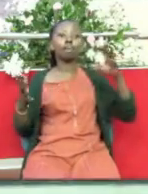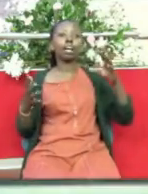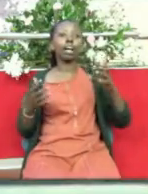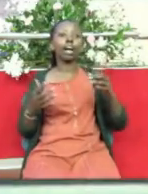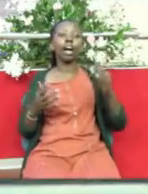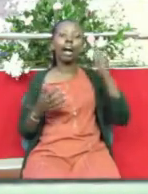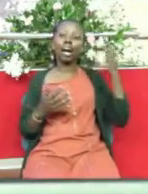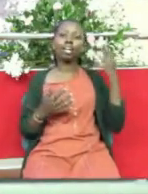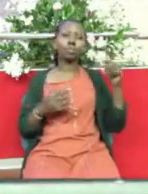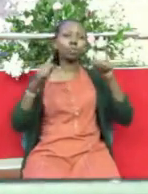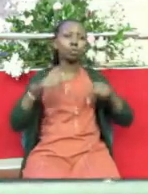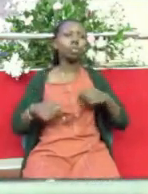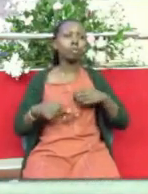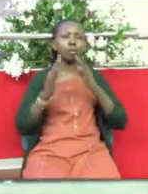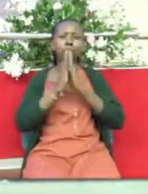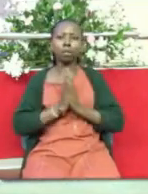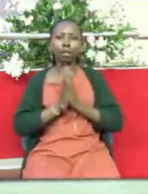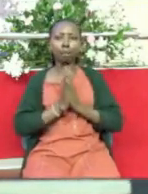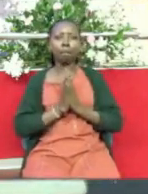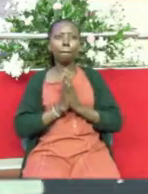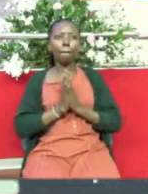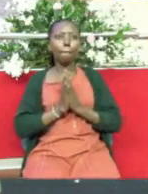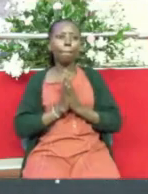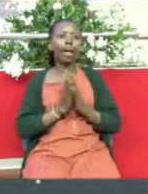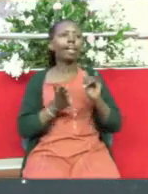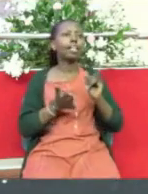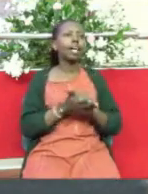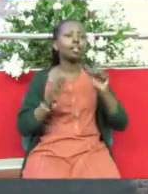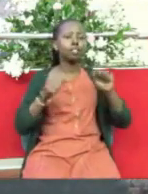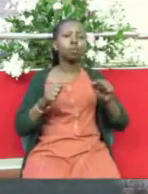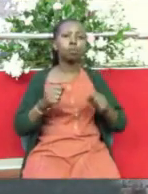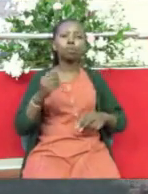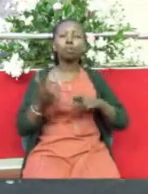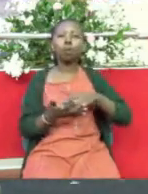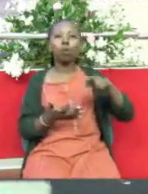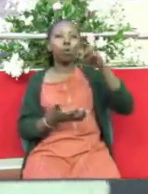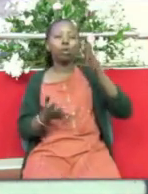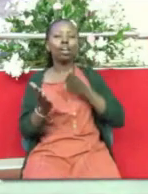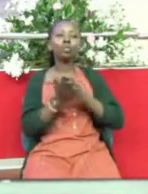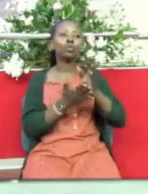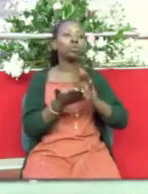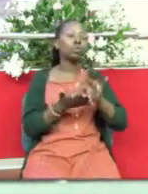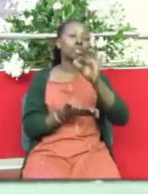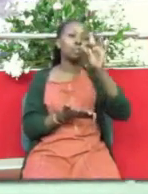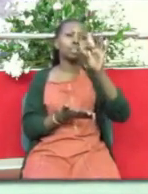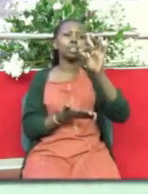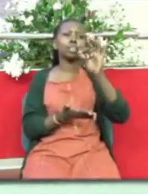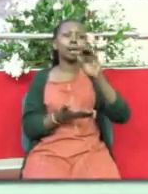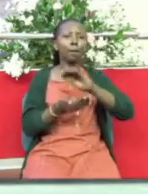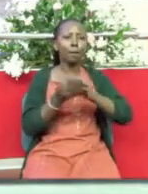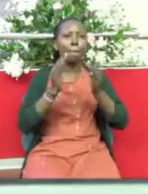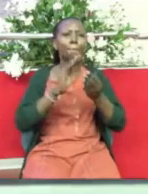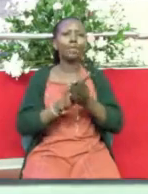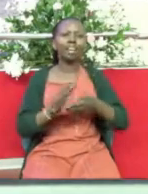my prayer, my brother, my sister, that you can arise in the spirit and become